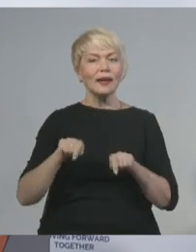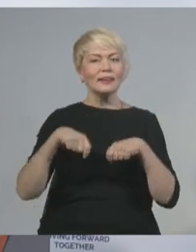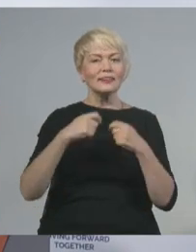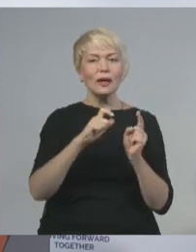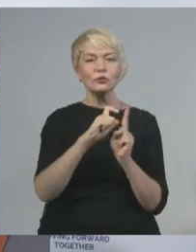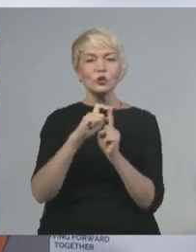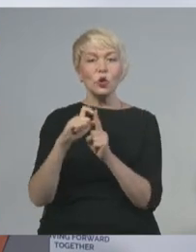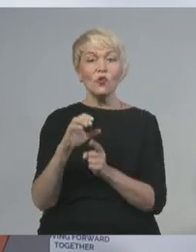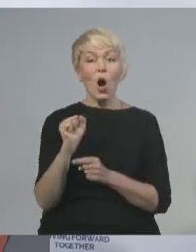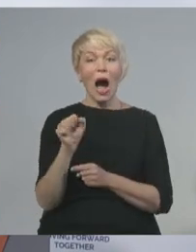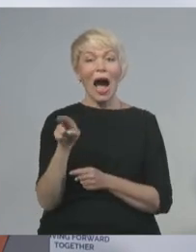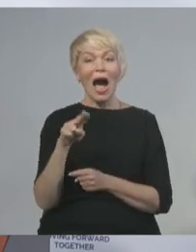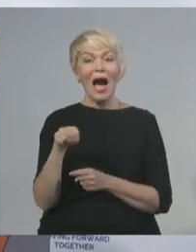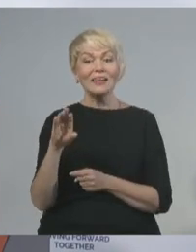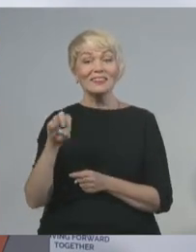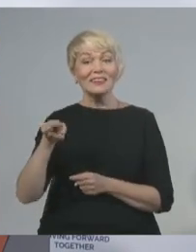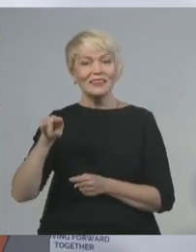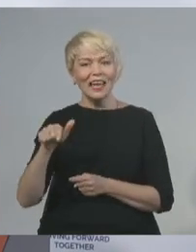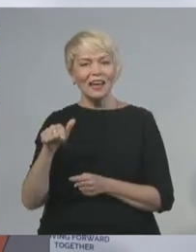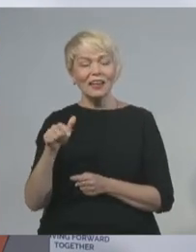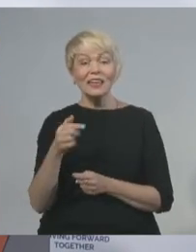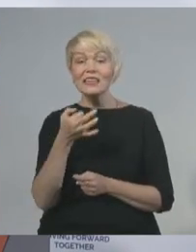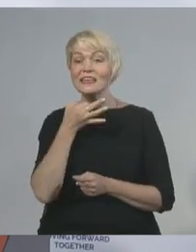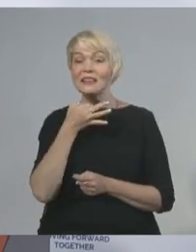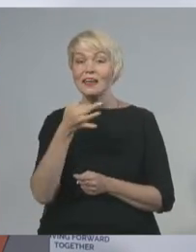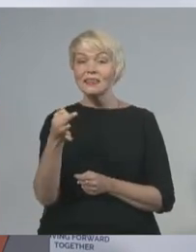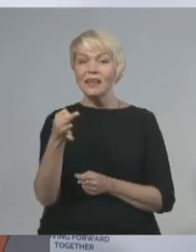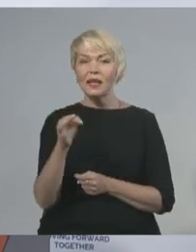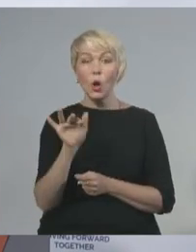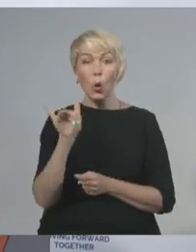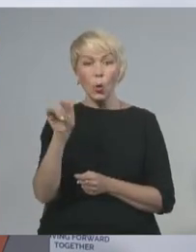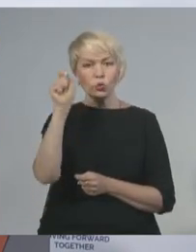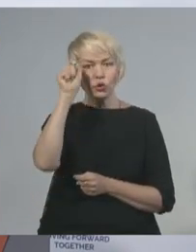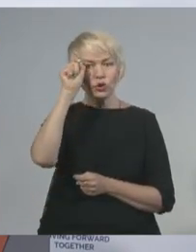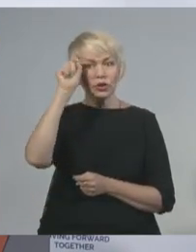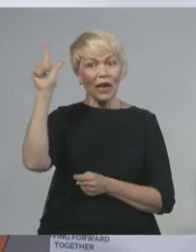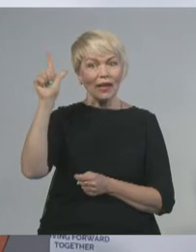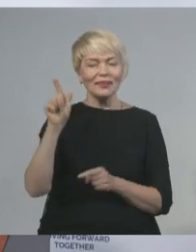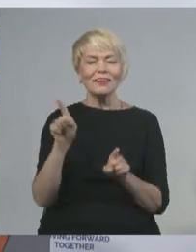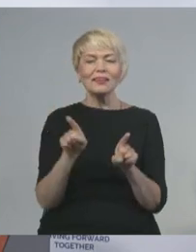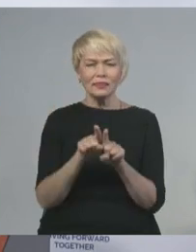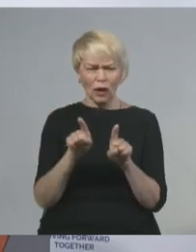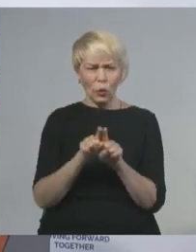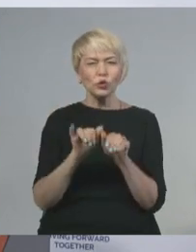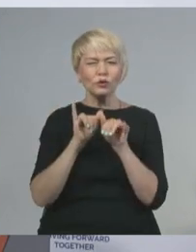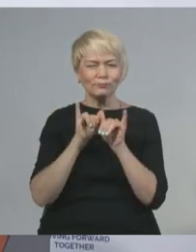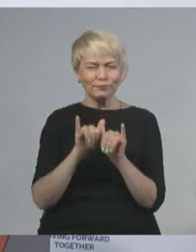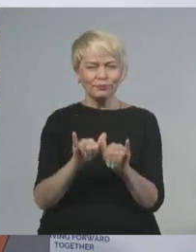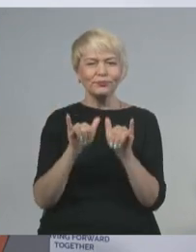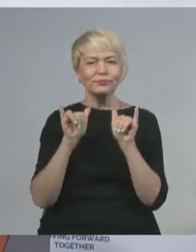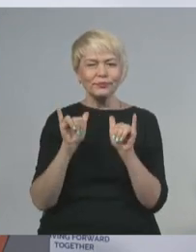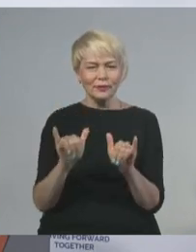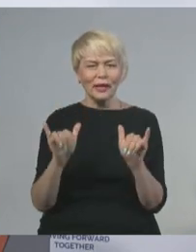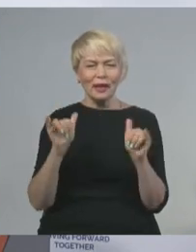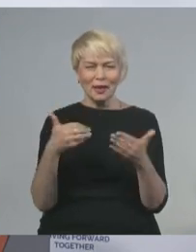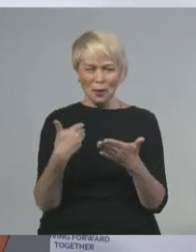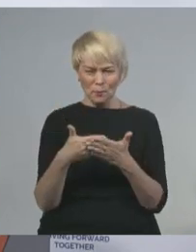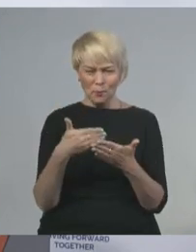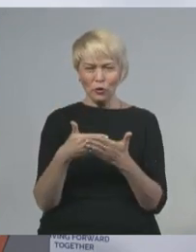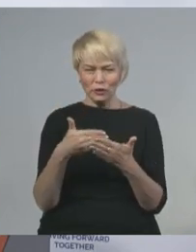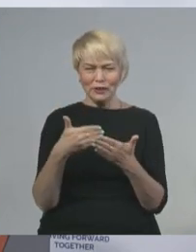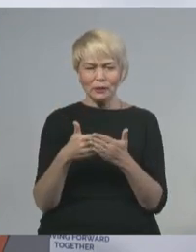republic you mentioned that you know in czech republic there is also some oligarchic people are owning